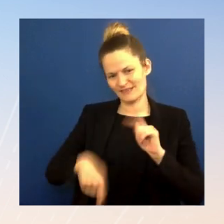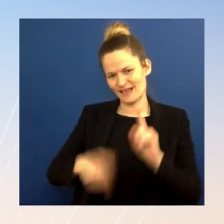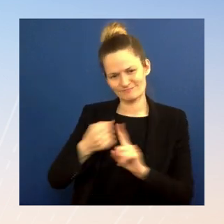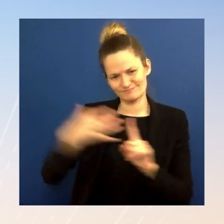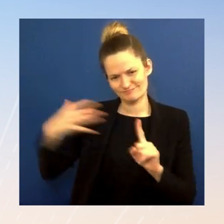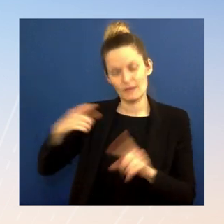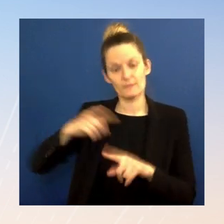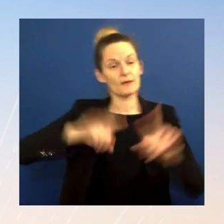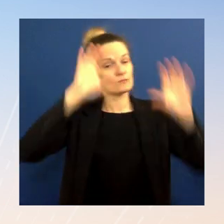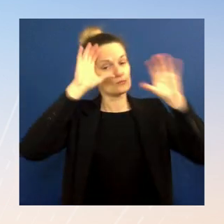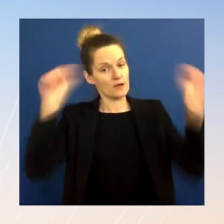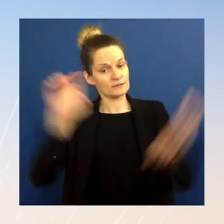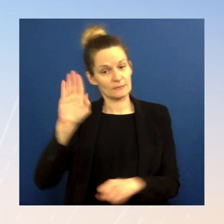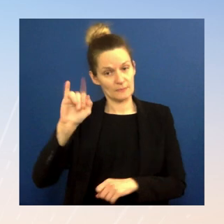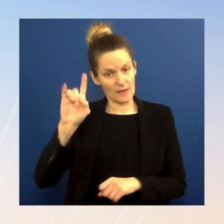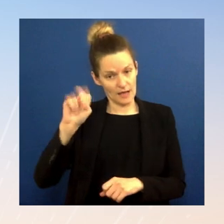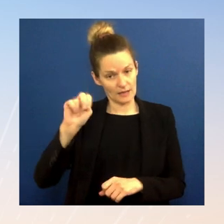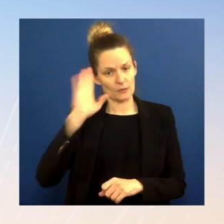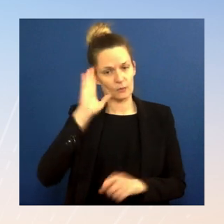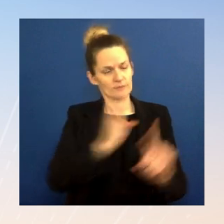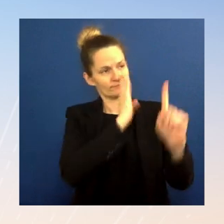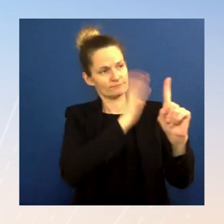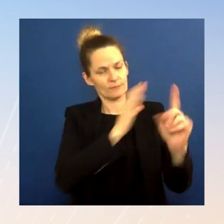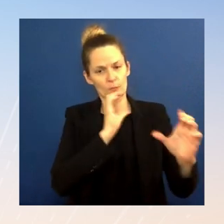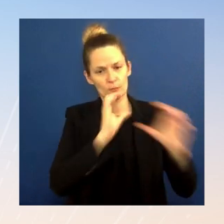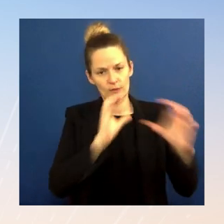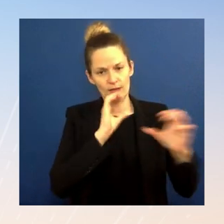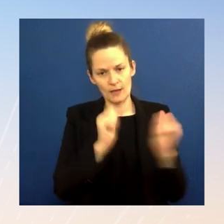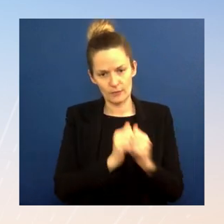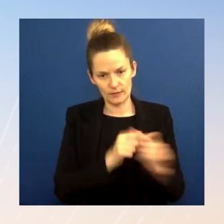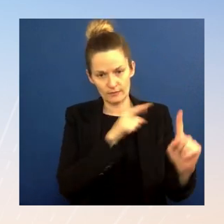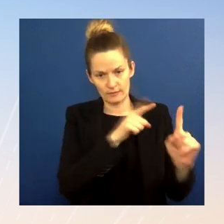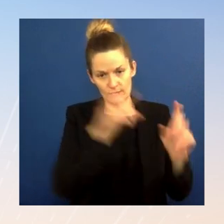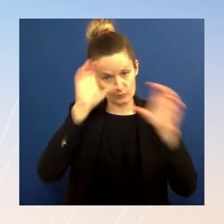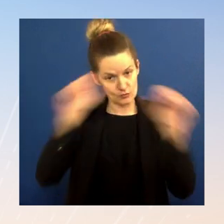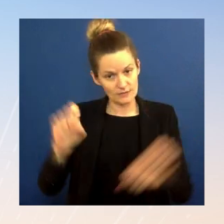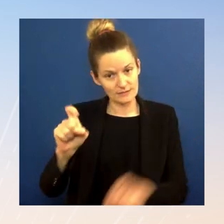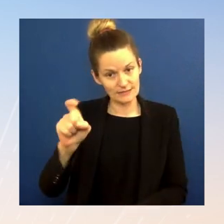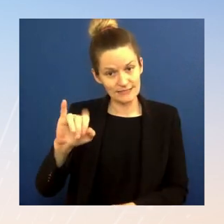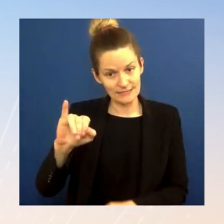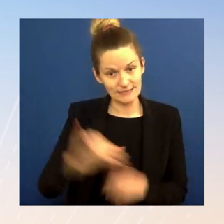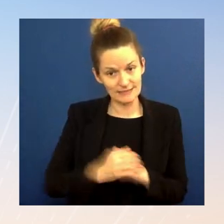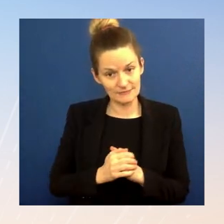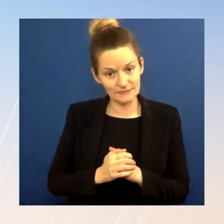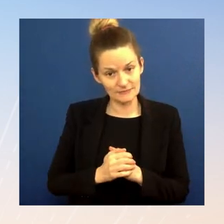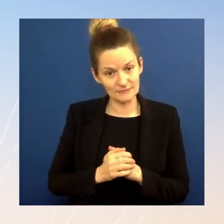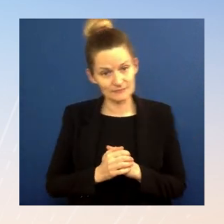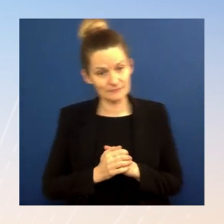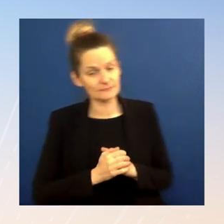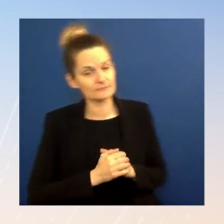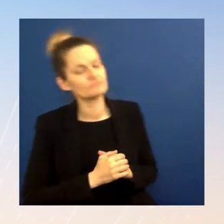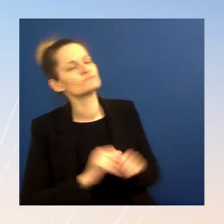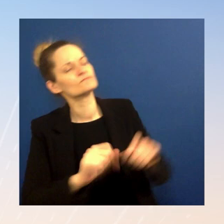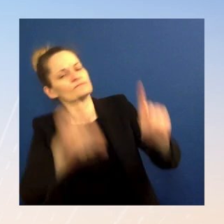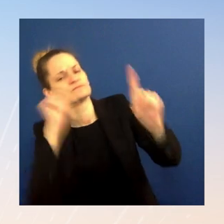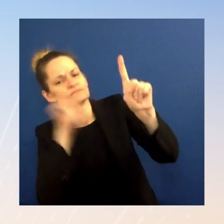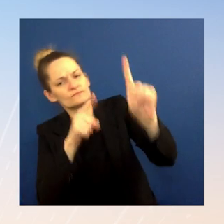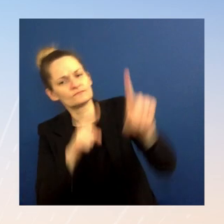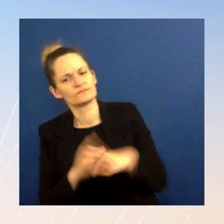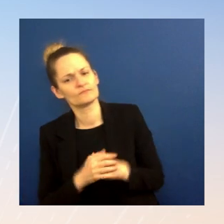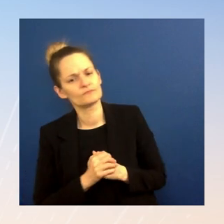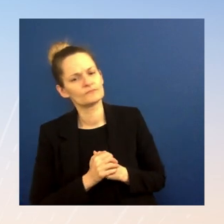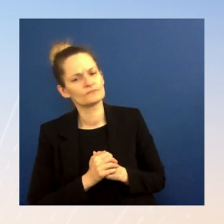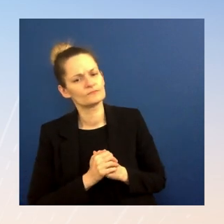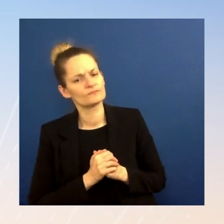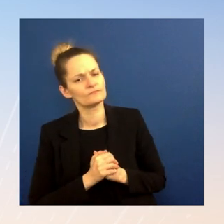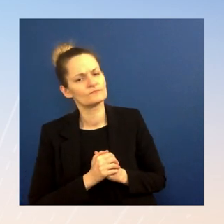directly about that. Go ahead. Just on that point, just so I'm clear, I mean, I understand you don't want to detail what the consequences could be, but the